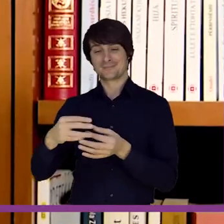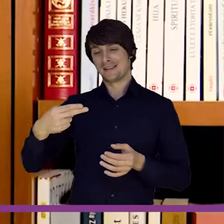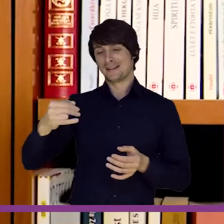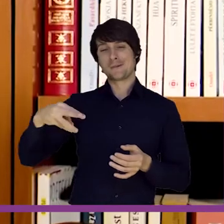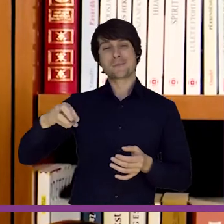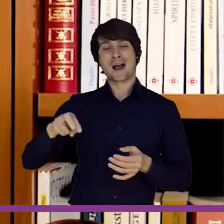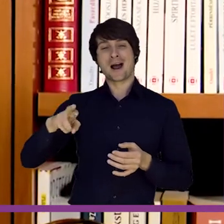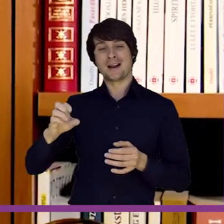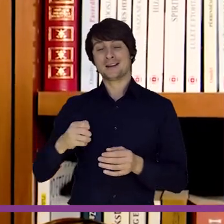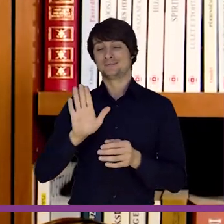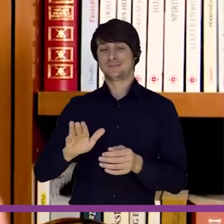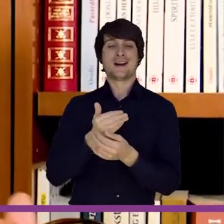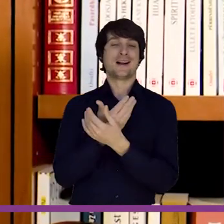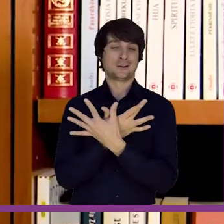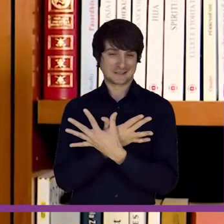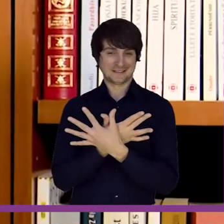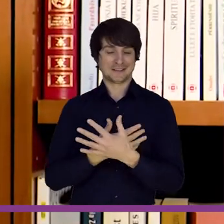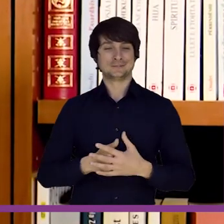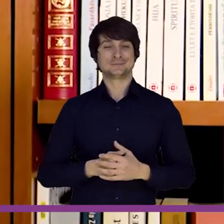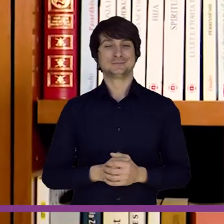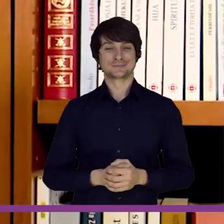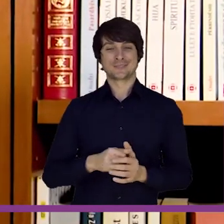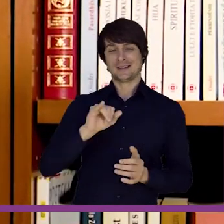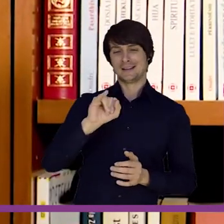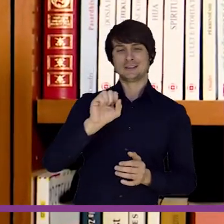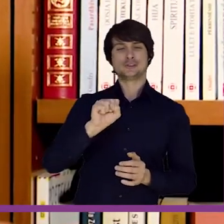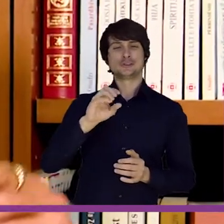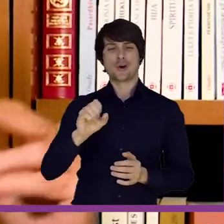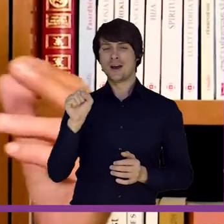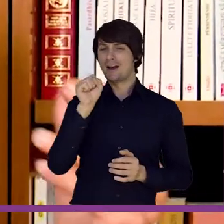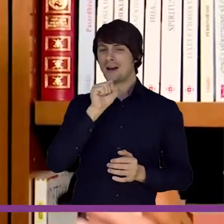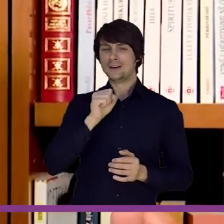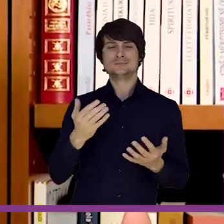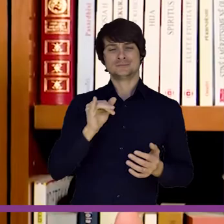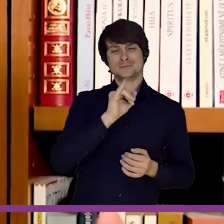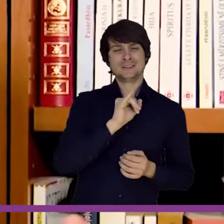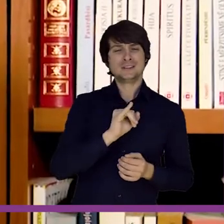and poems. He has gifted not only Himara, but all of Albania.